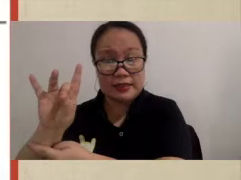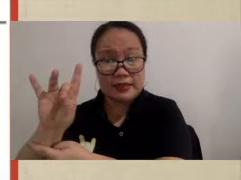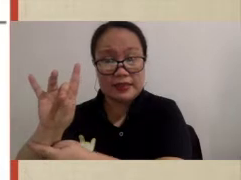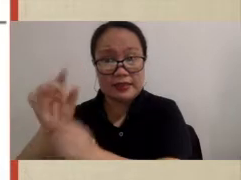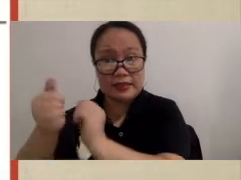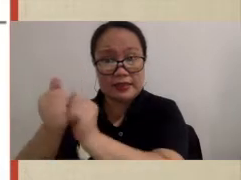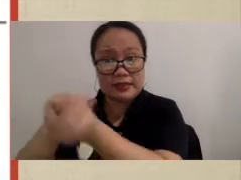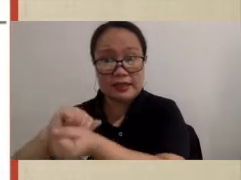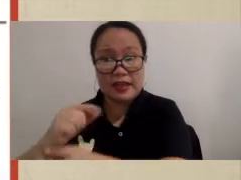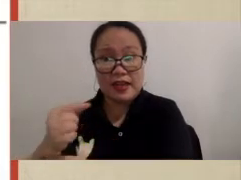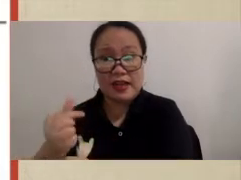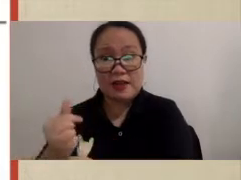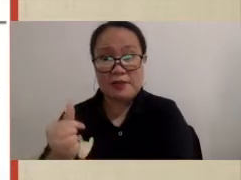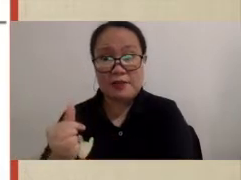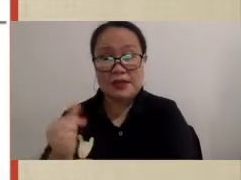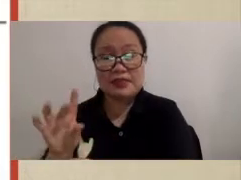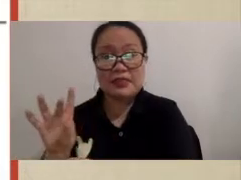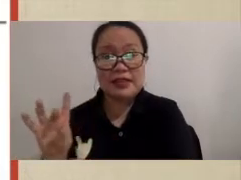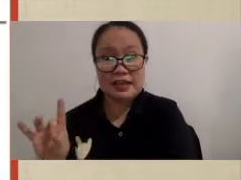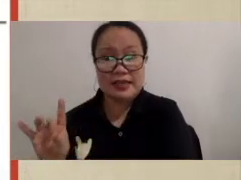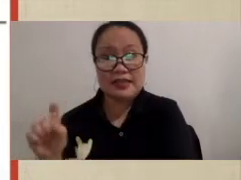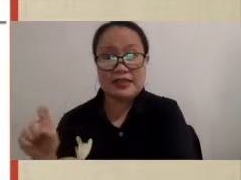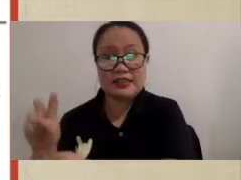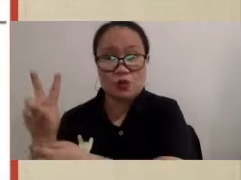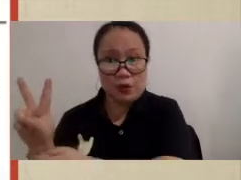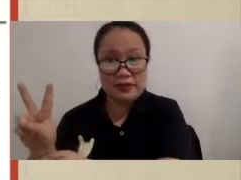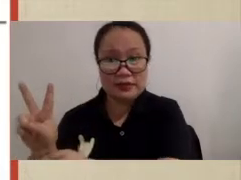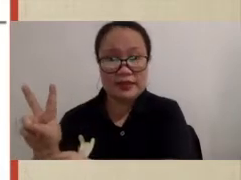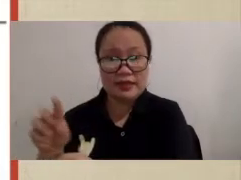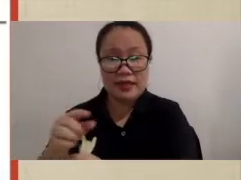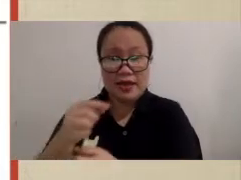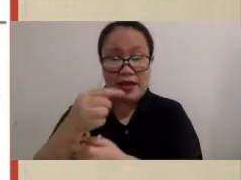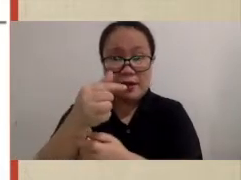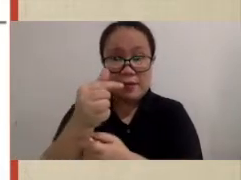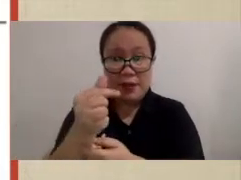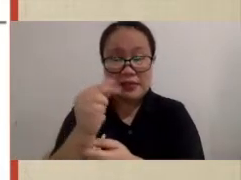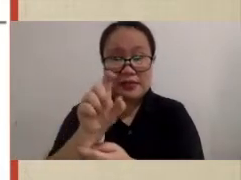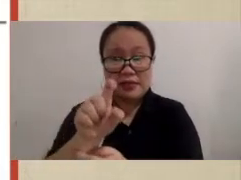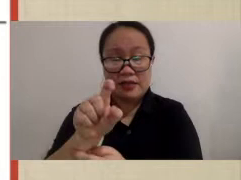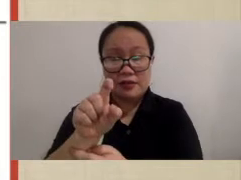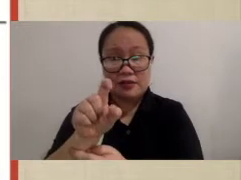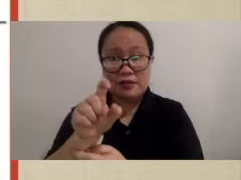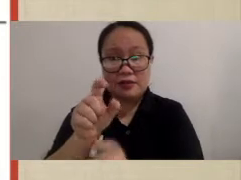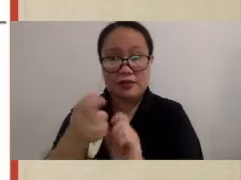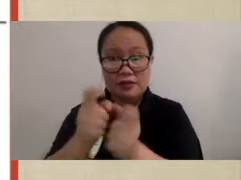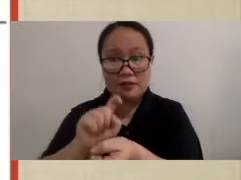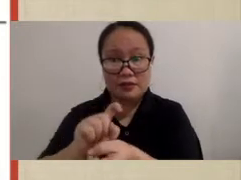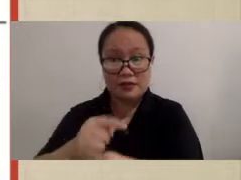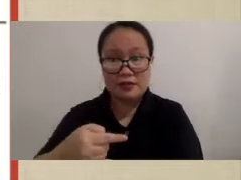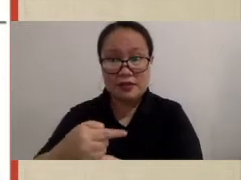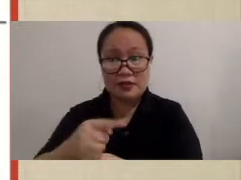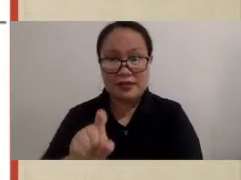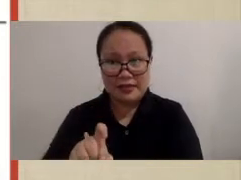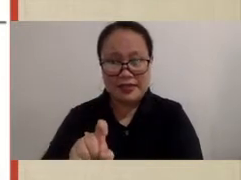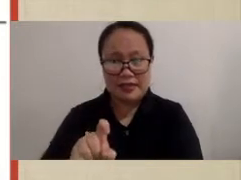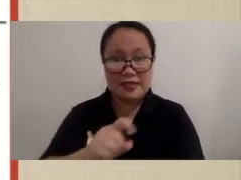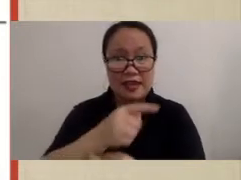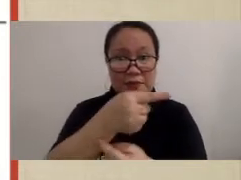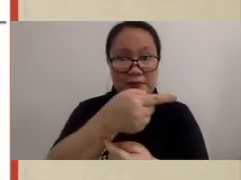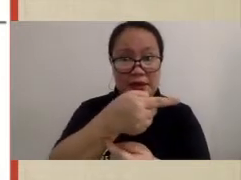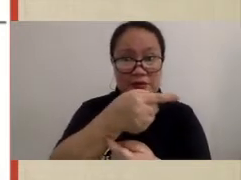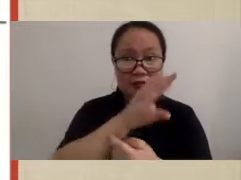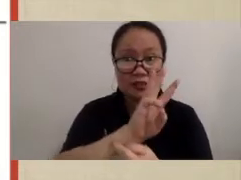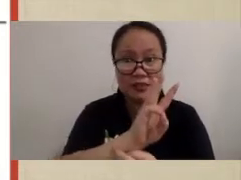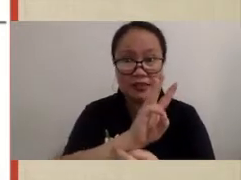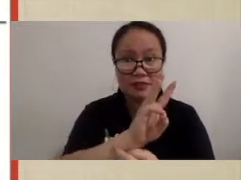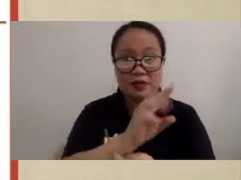8 mo magiging positive 8x squared, yung positive x magiging minus x,